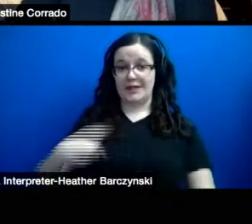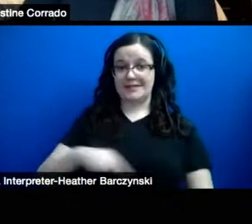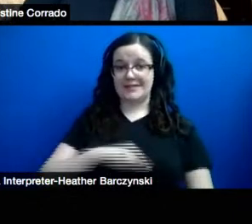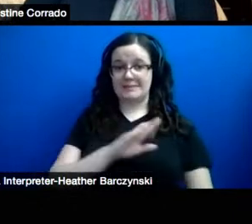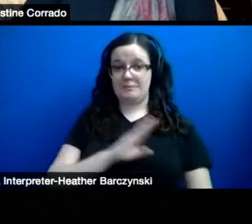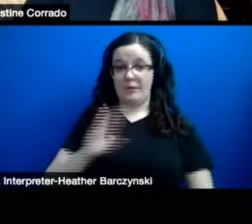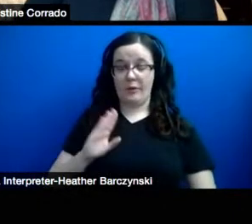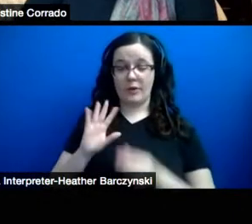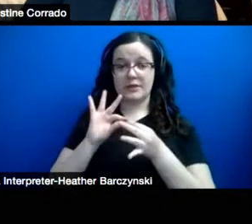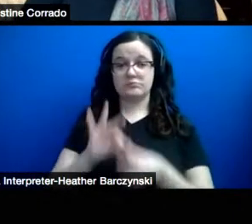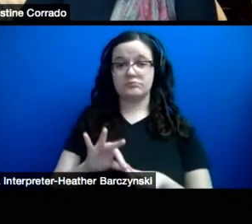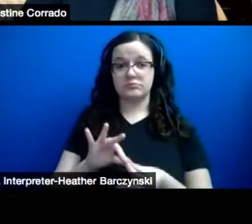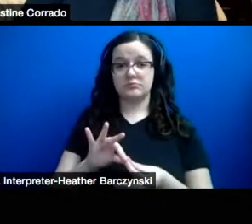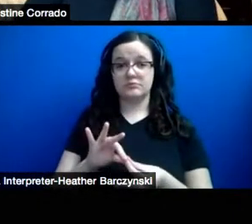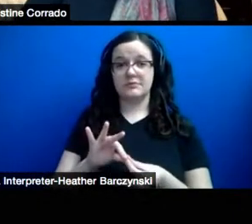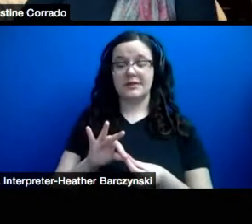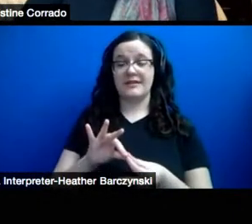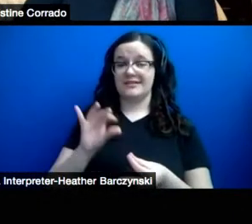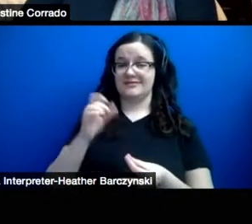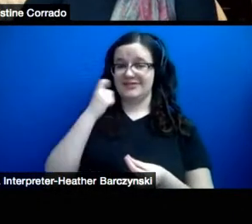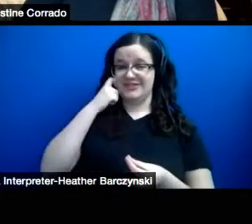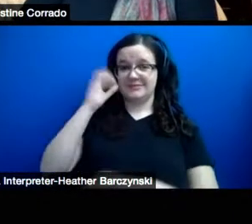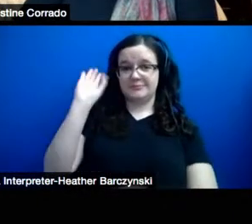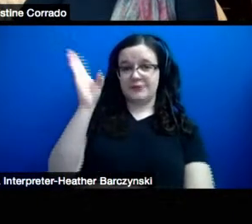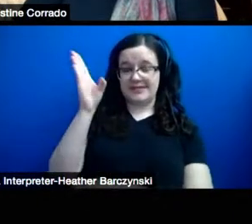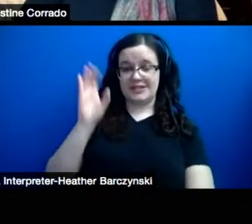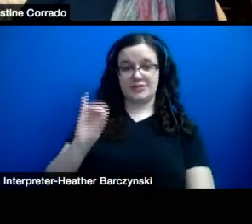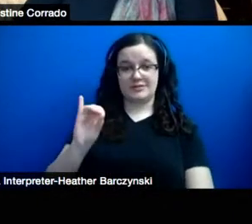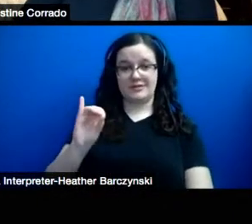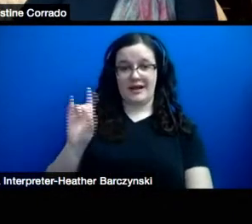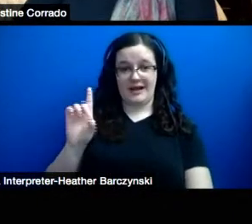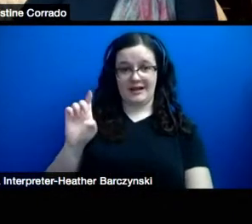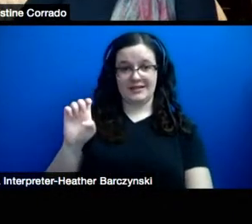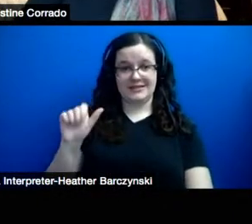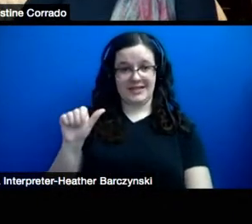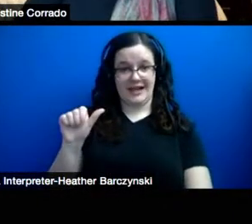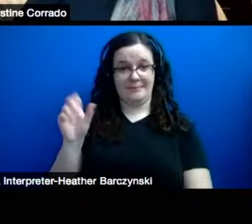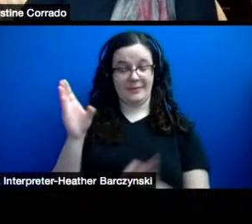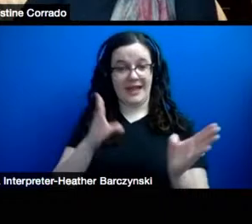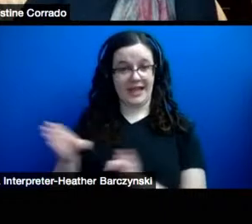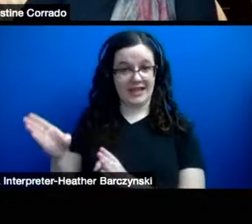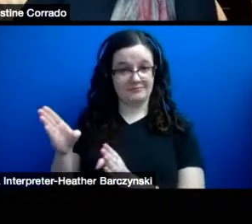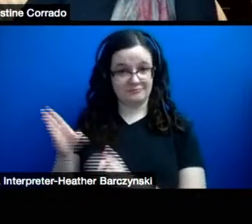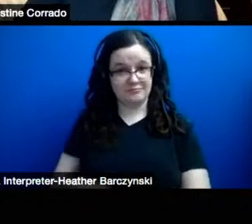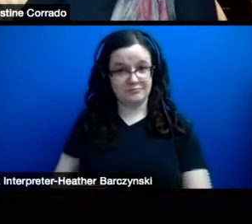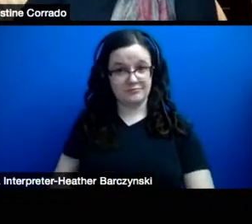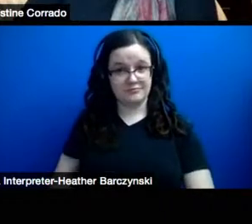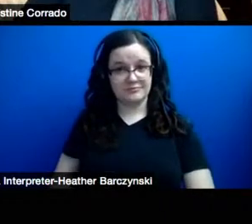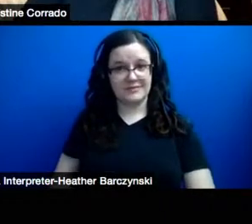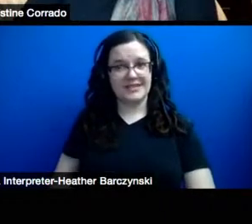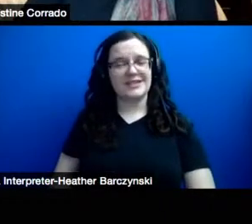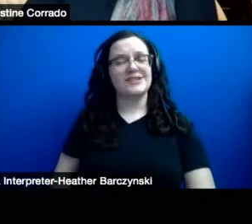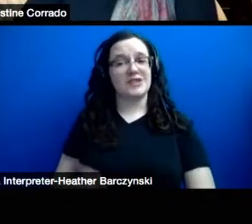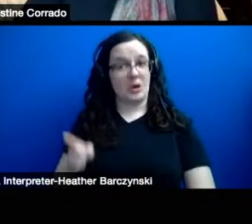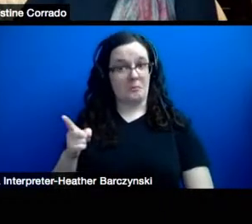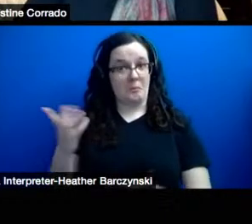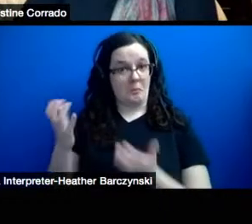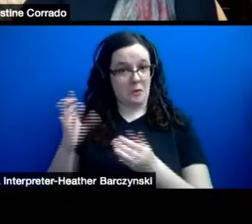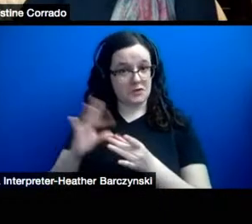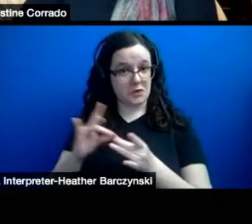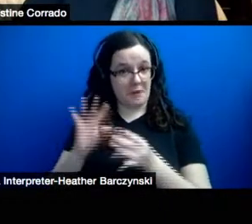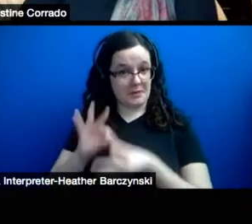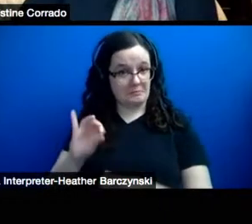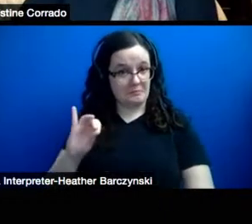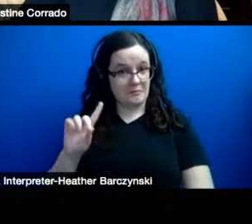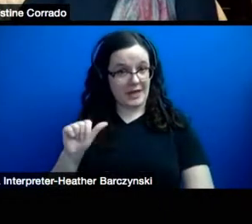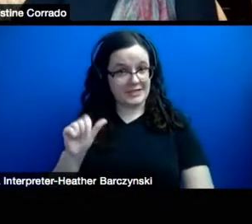relating to the presentation you heard earlier tonight on the idea plan, to please use the raised hand